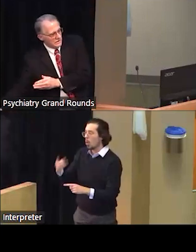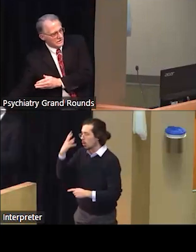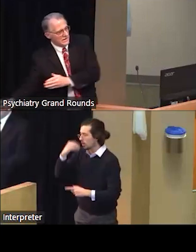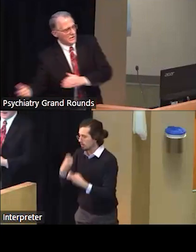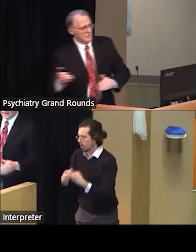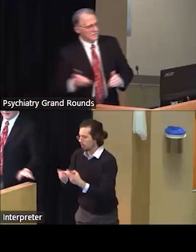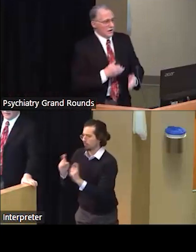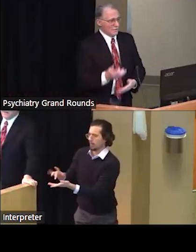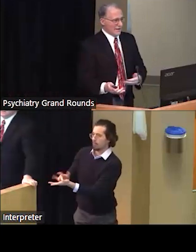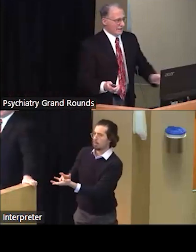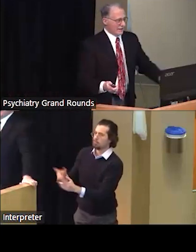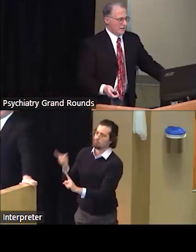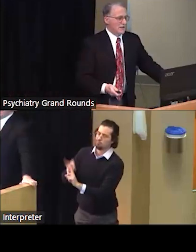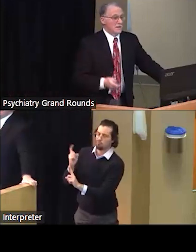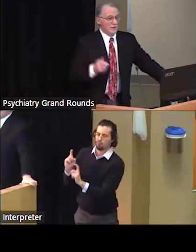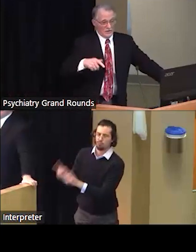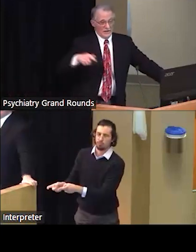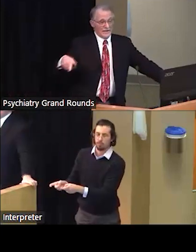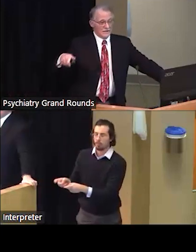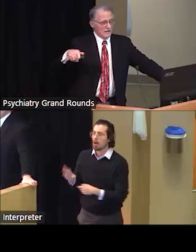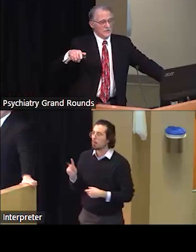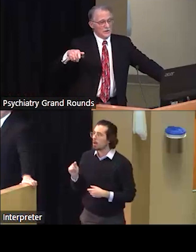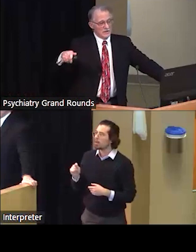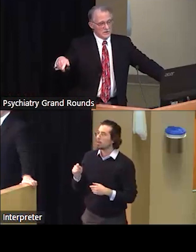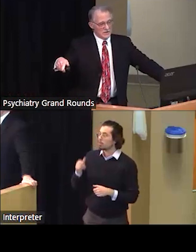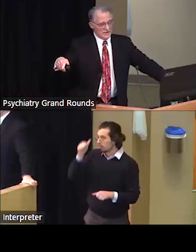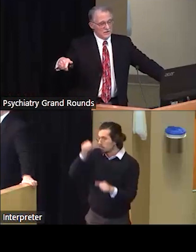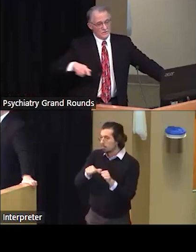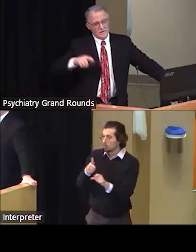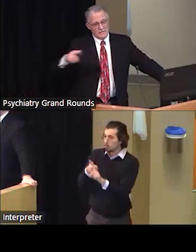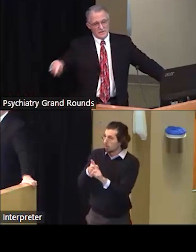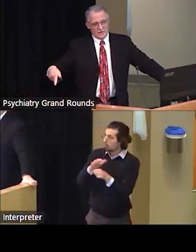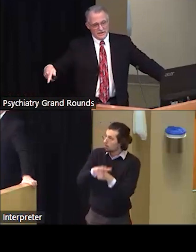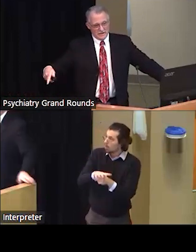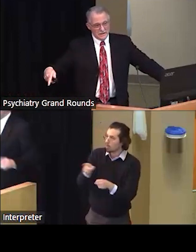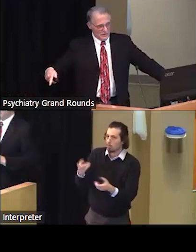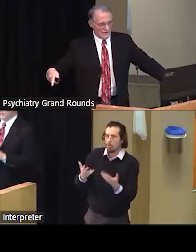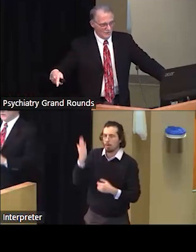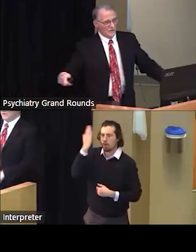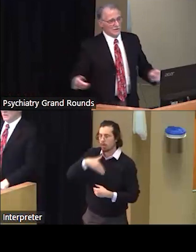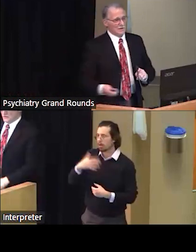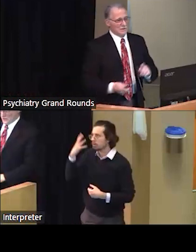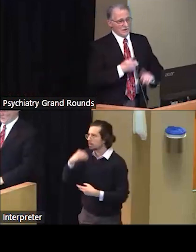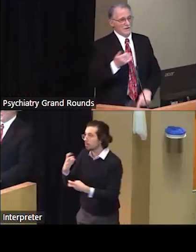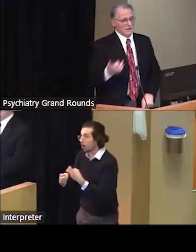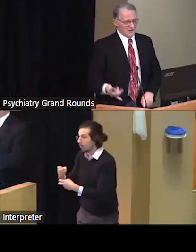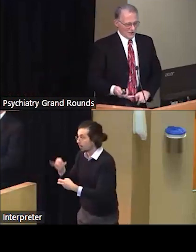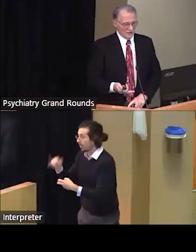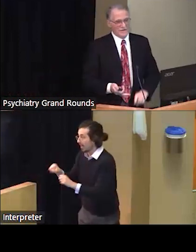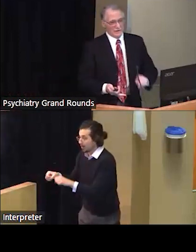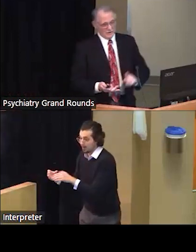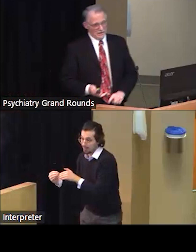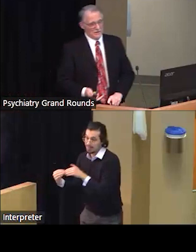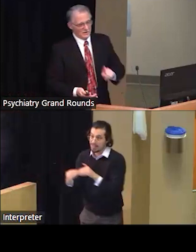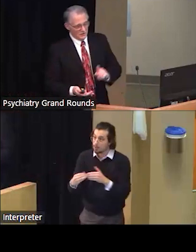medicine, something automatic. But again, if you're always stressed out, you might miss with that sleep problem. It could be